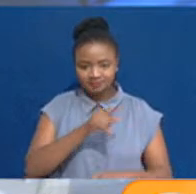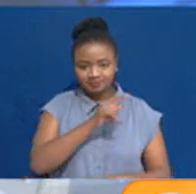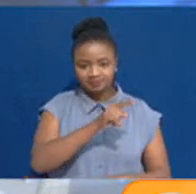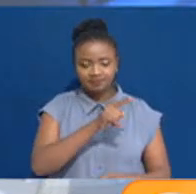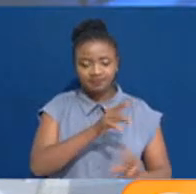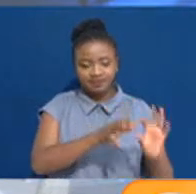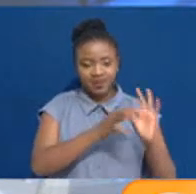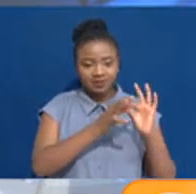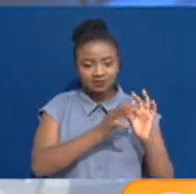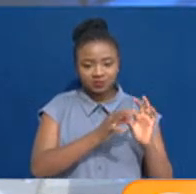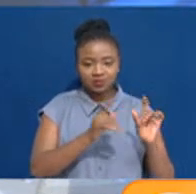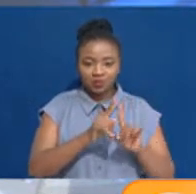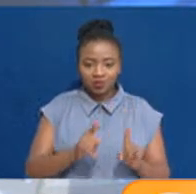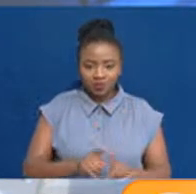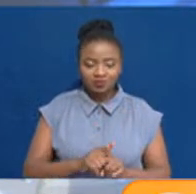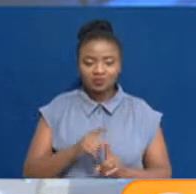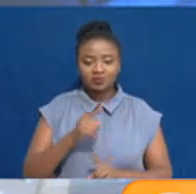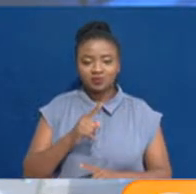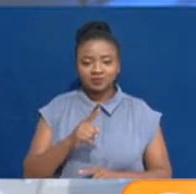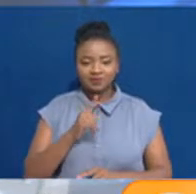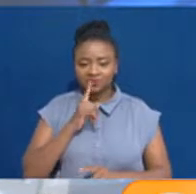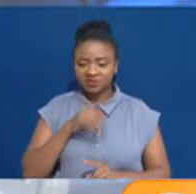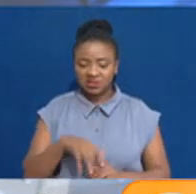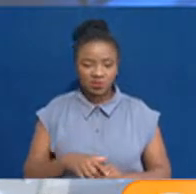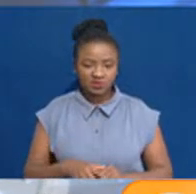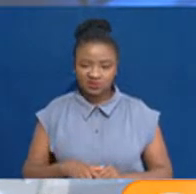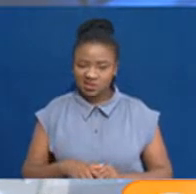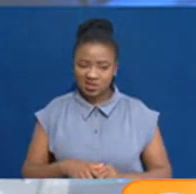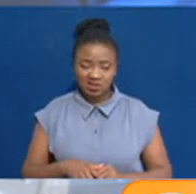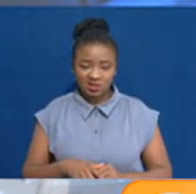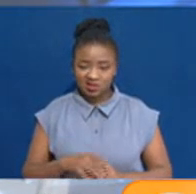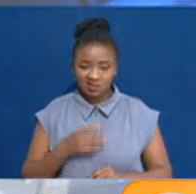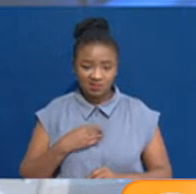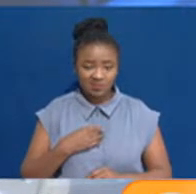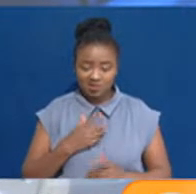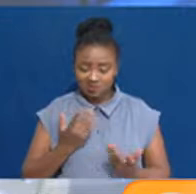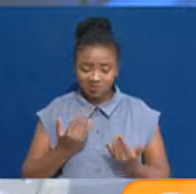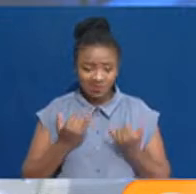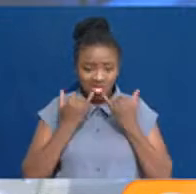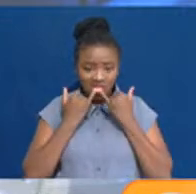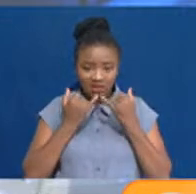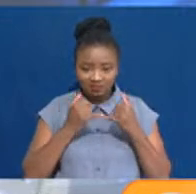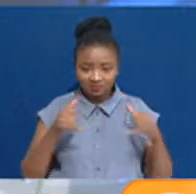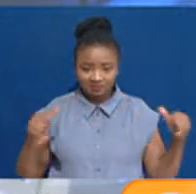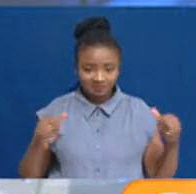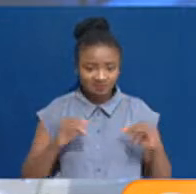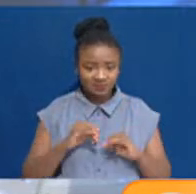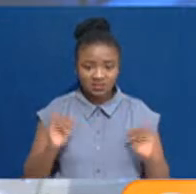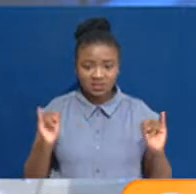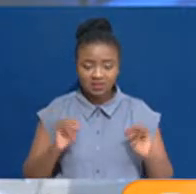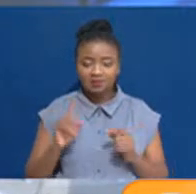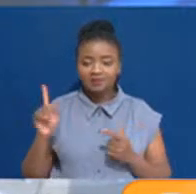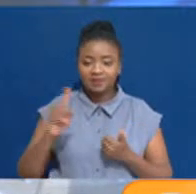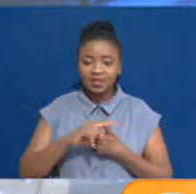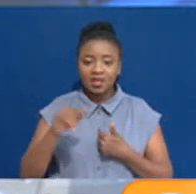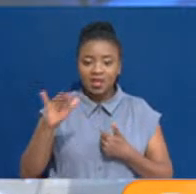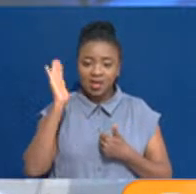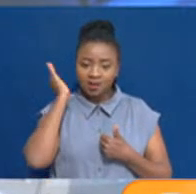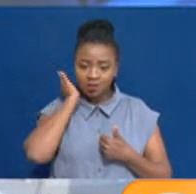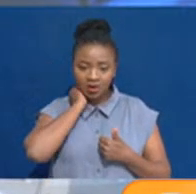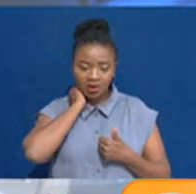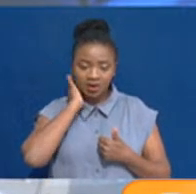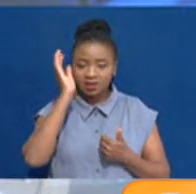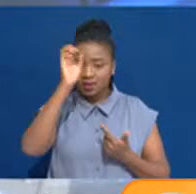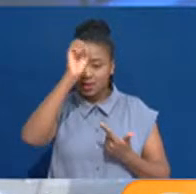truce with Azimio leader Raila Odinga. Speaking at roadside stops in Muranga, Kiambu, Nyeri and